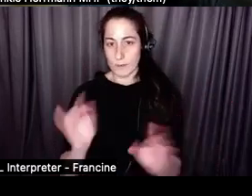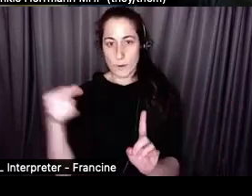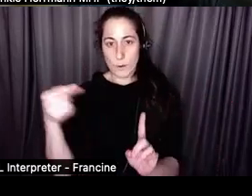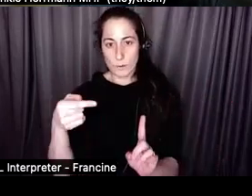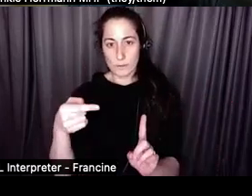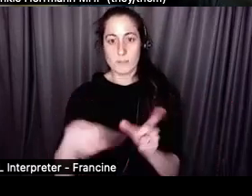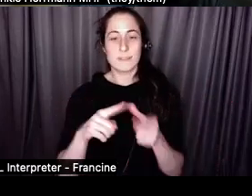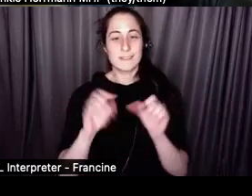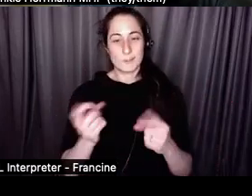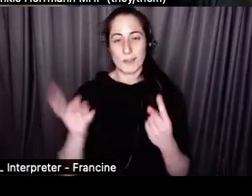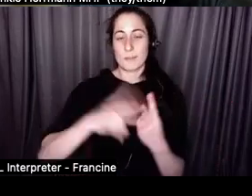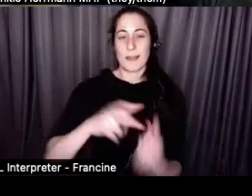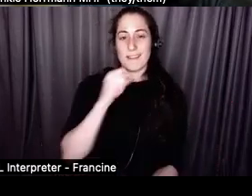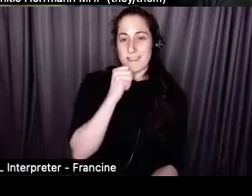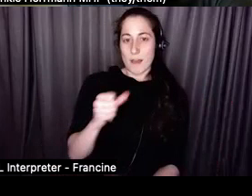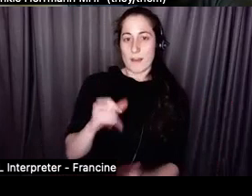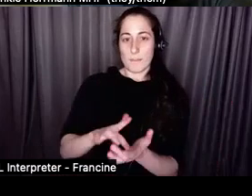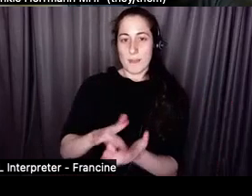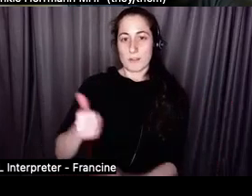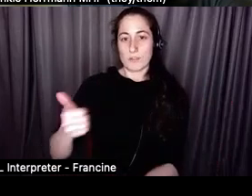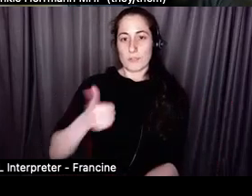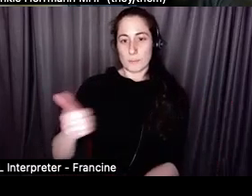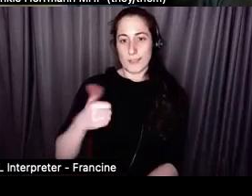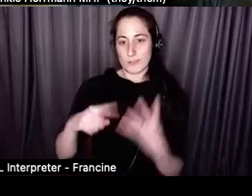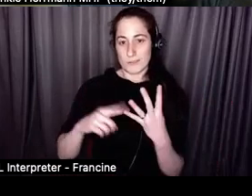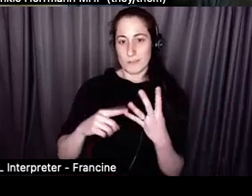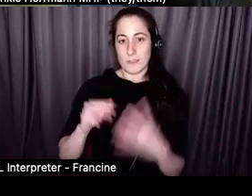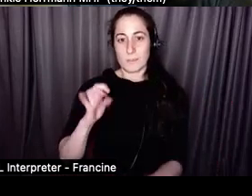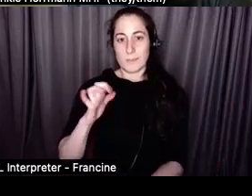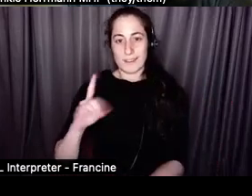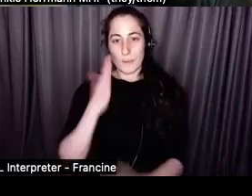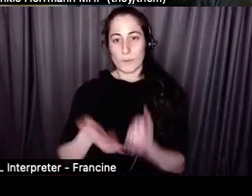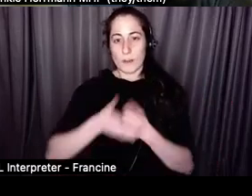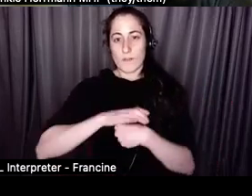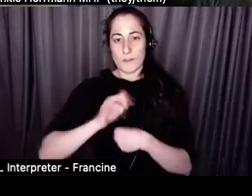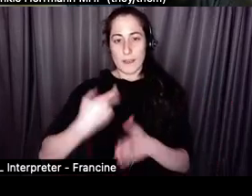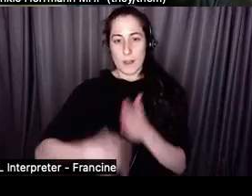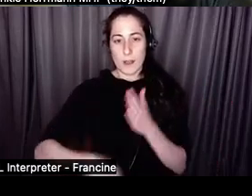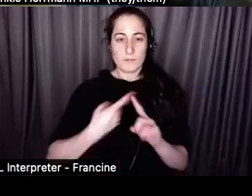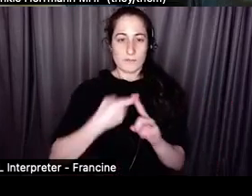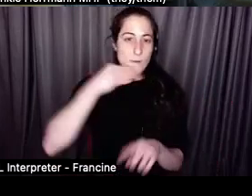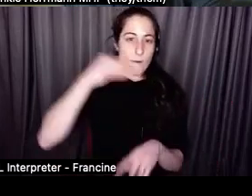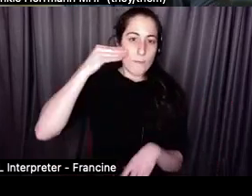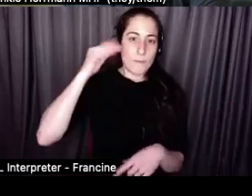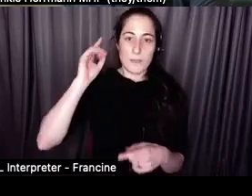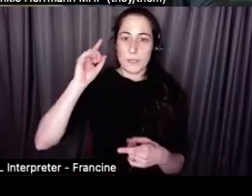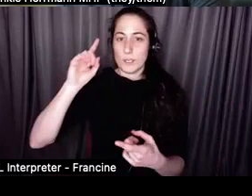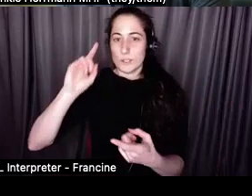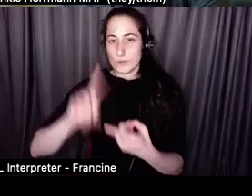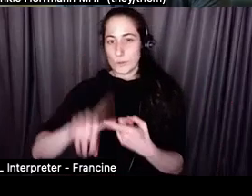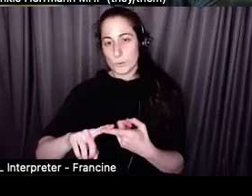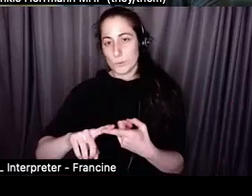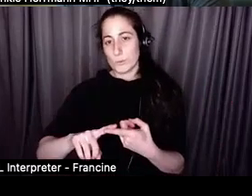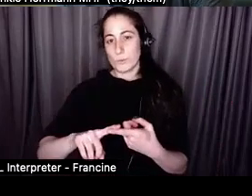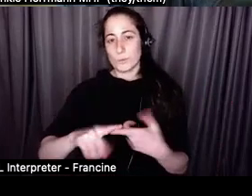you can apply for non-medical transportation, and Medicaid will cover your transportation from your home or wherever you are at. I think there's